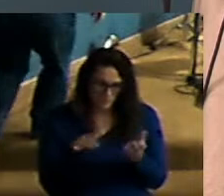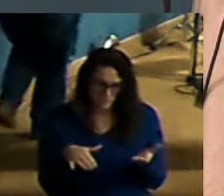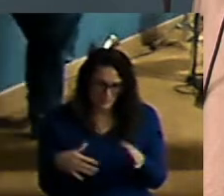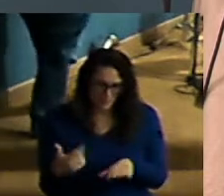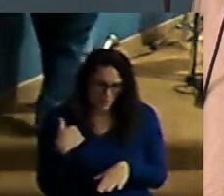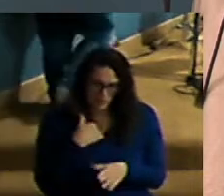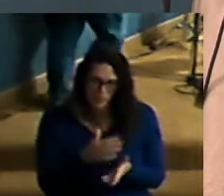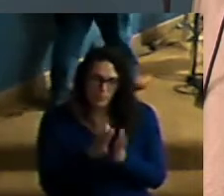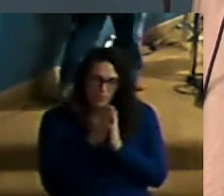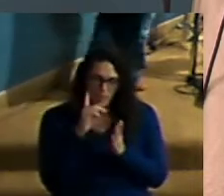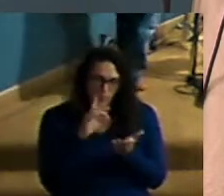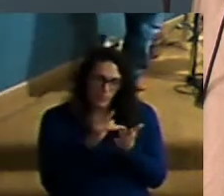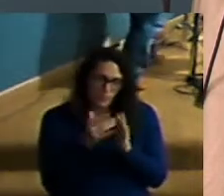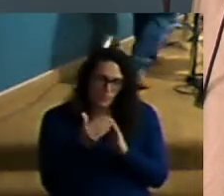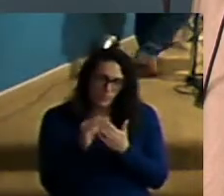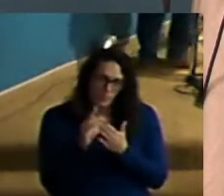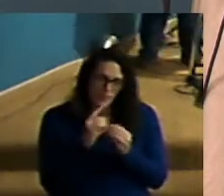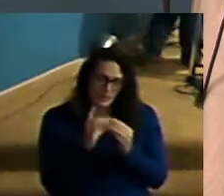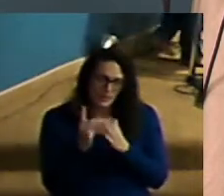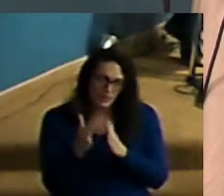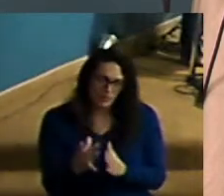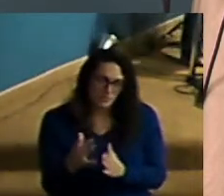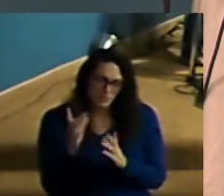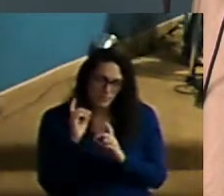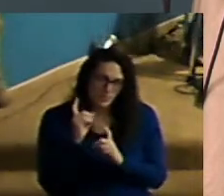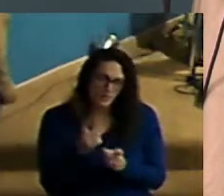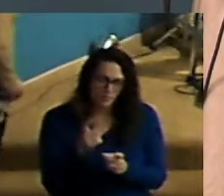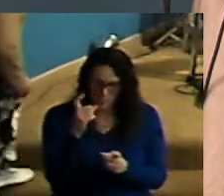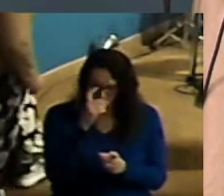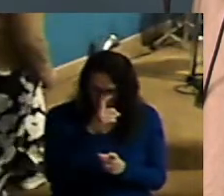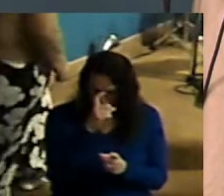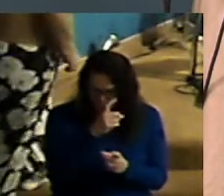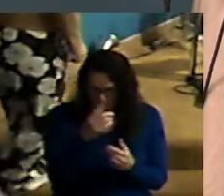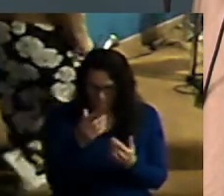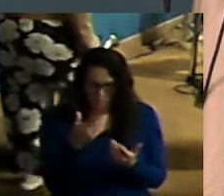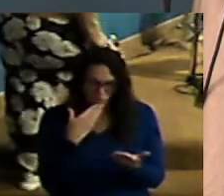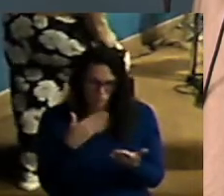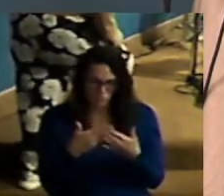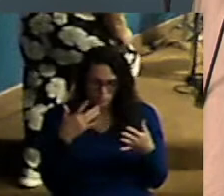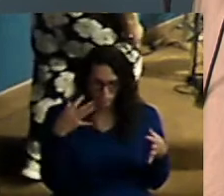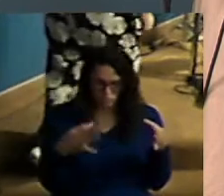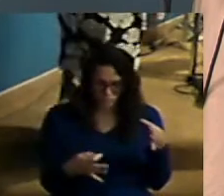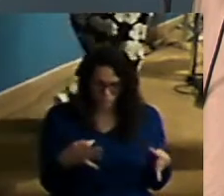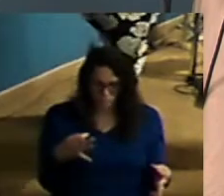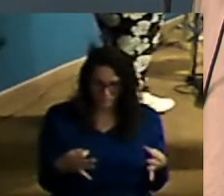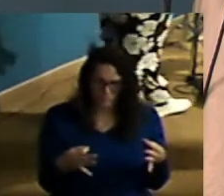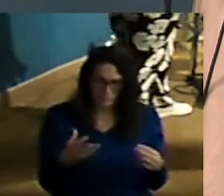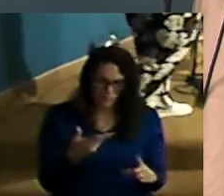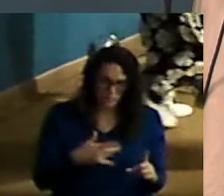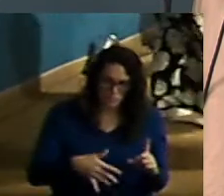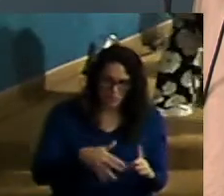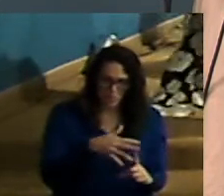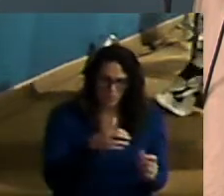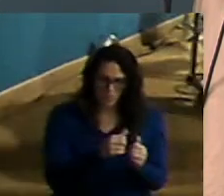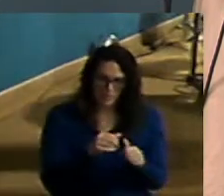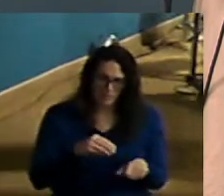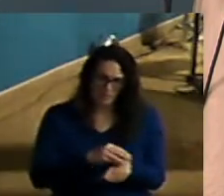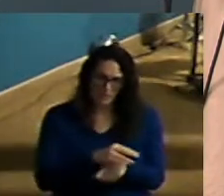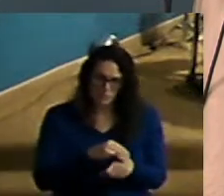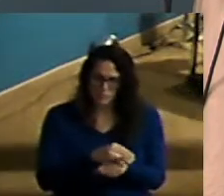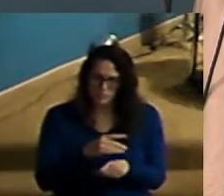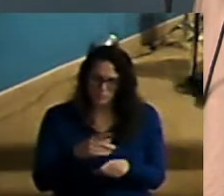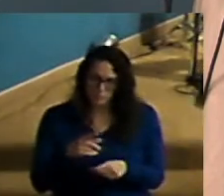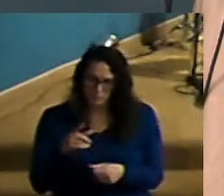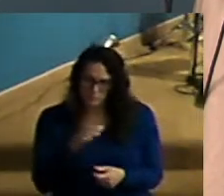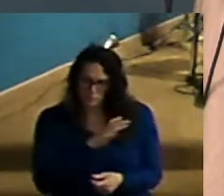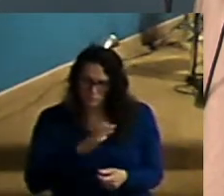We pray for our community leaders. Grant them wisdom and discernment. Surround them with godly counsel.